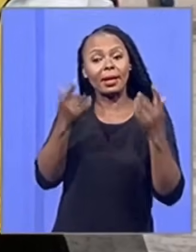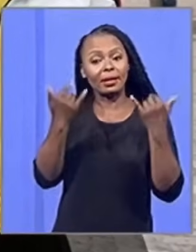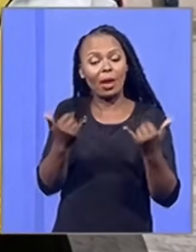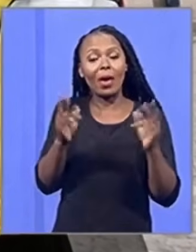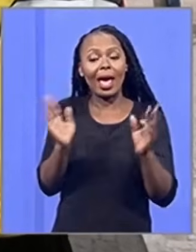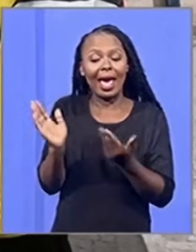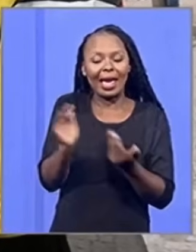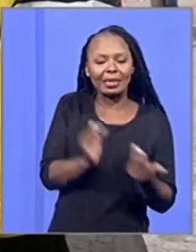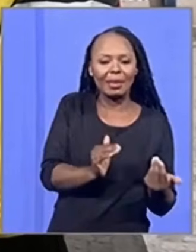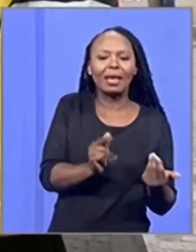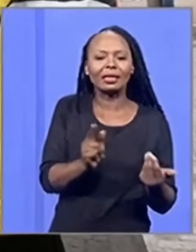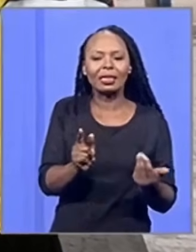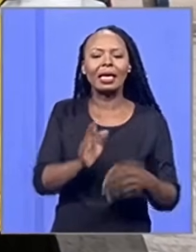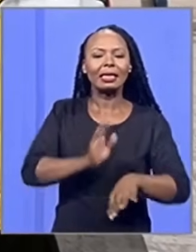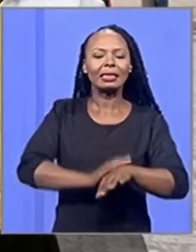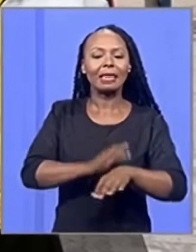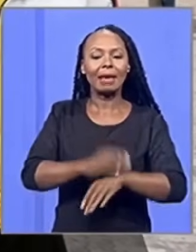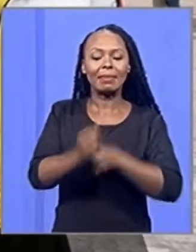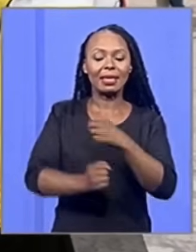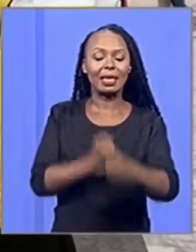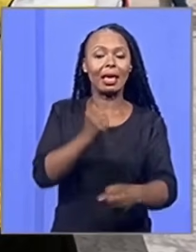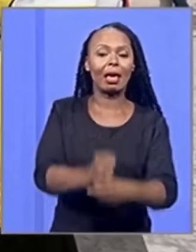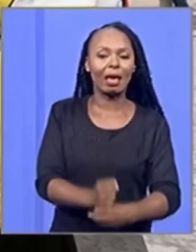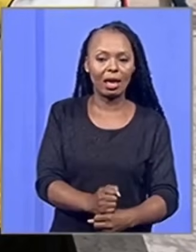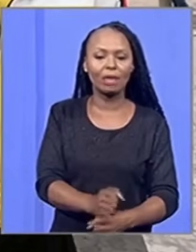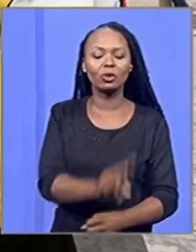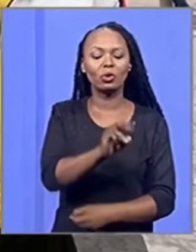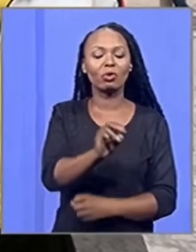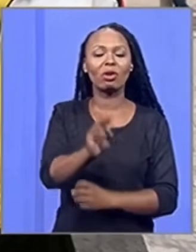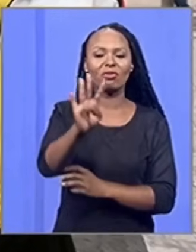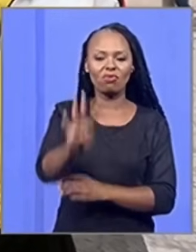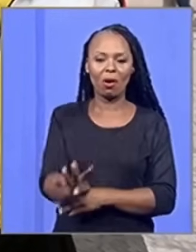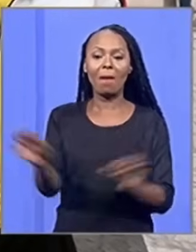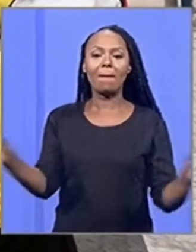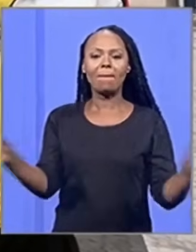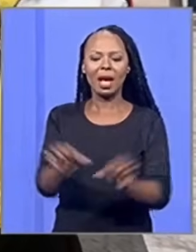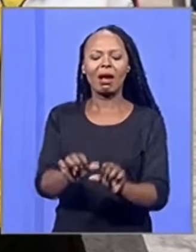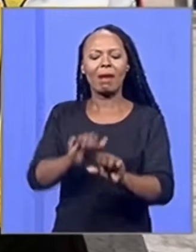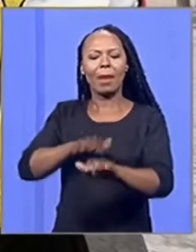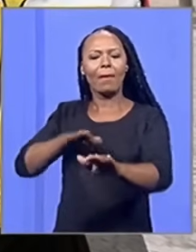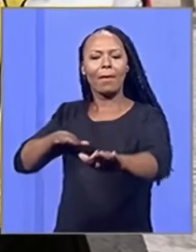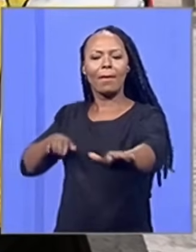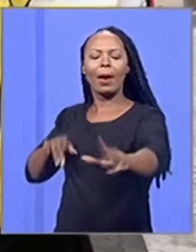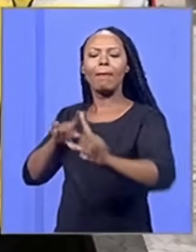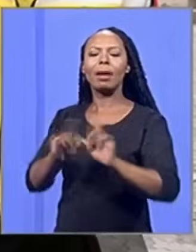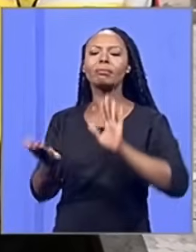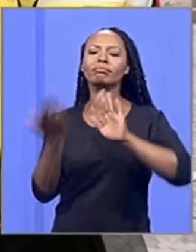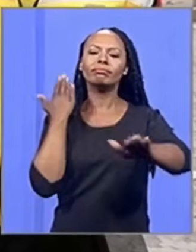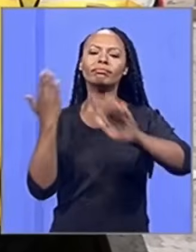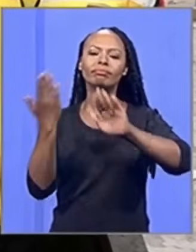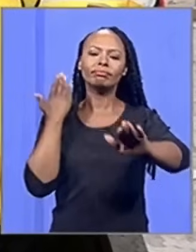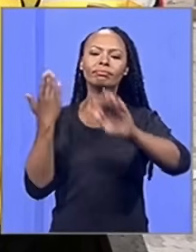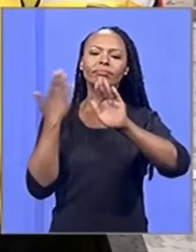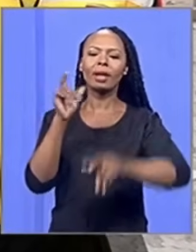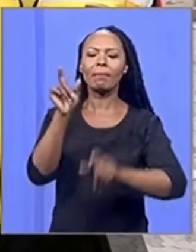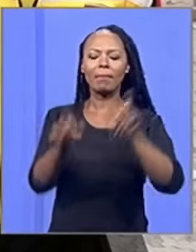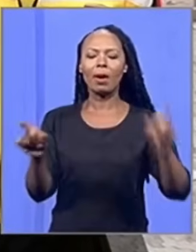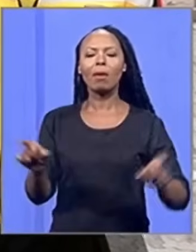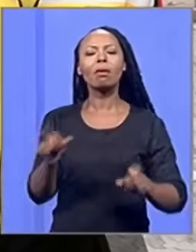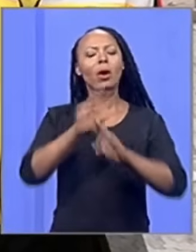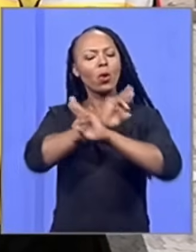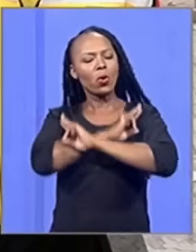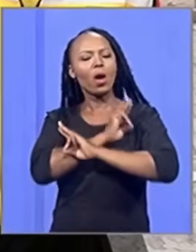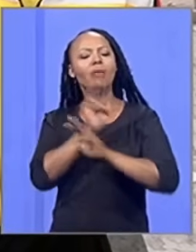godimo fa re tsena ngwaga o montšhwa wa 2024 mme ga jana batlhankela ba Pharakano ba bothati ba tsa Pharakano ba sa